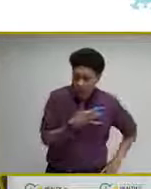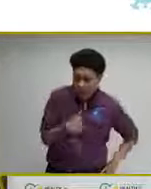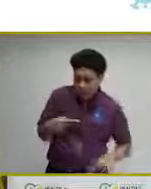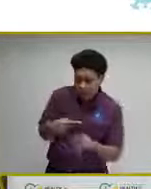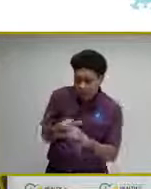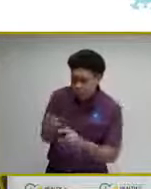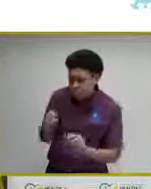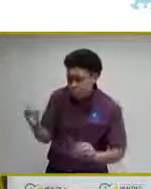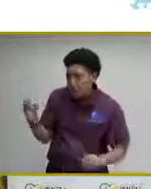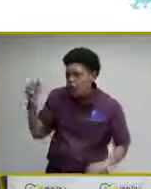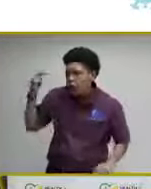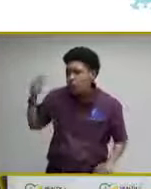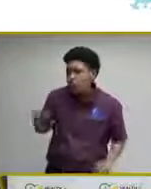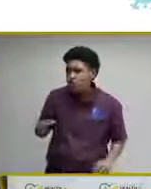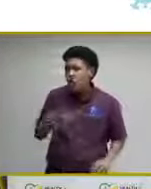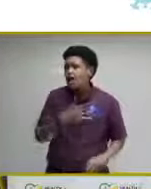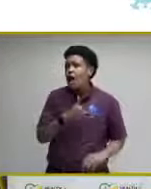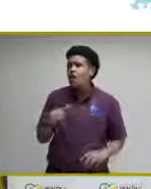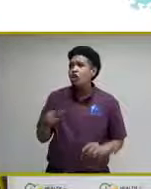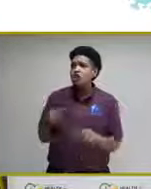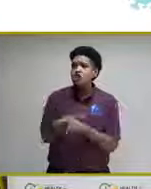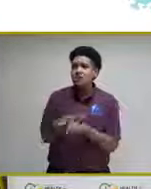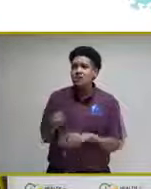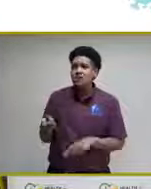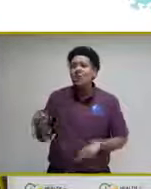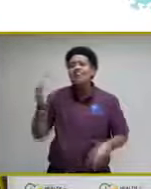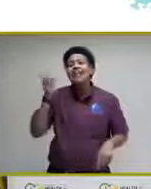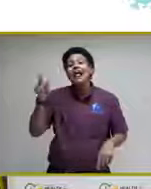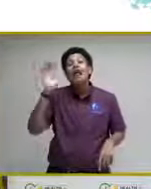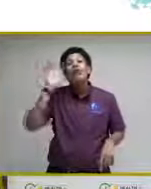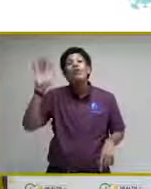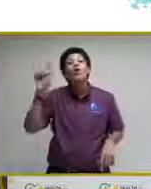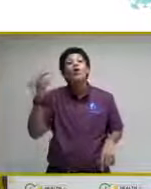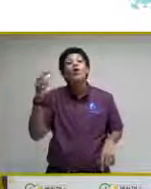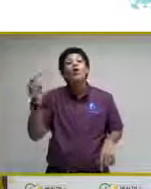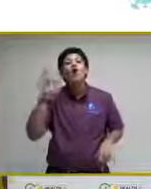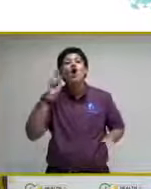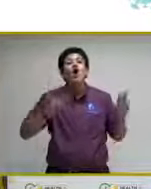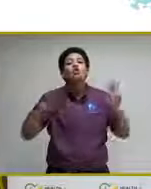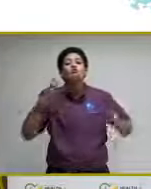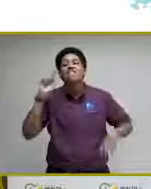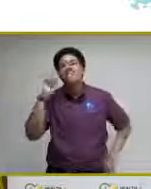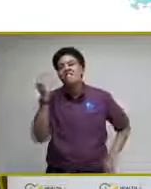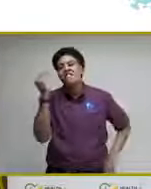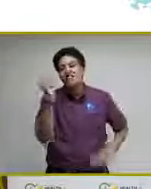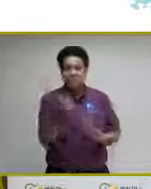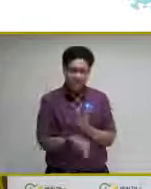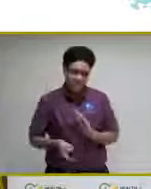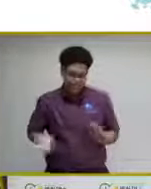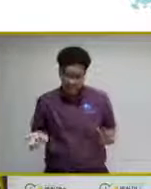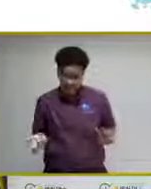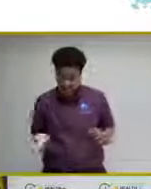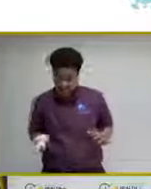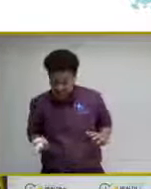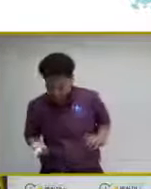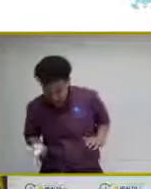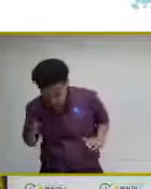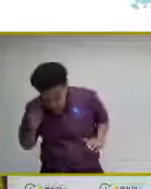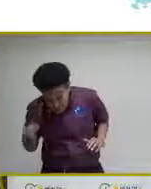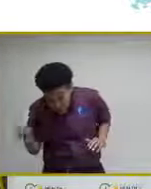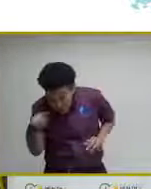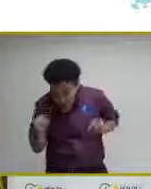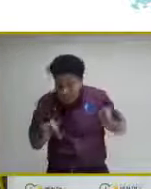no history of allergic response, they will only be observed for 15 minutes. However, for